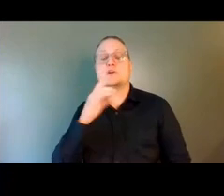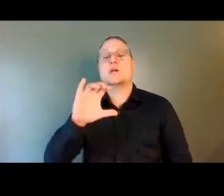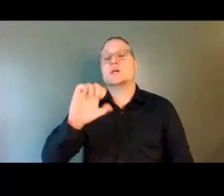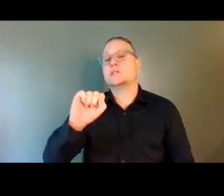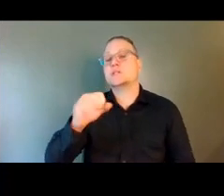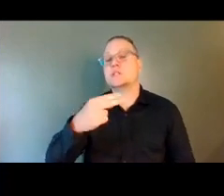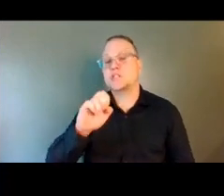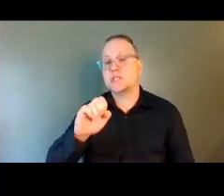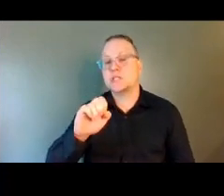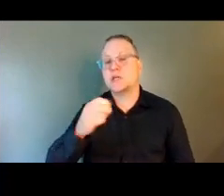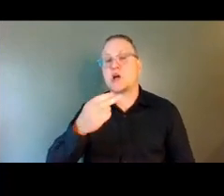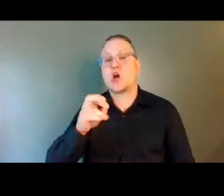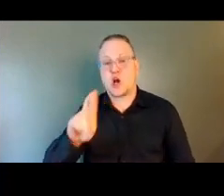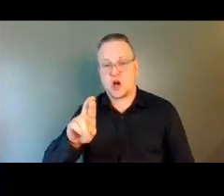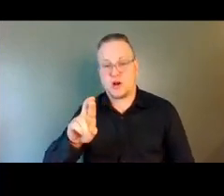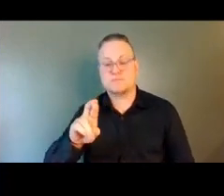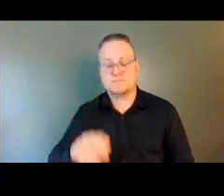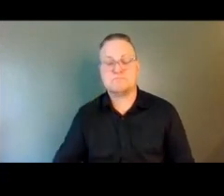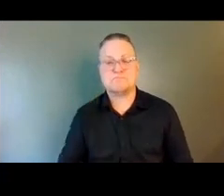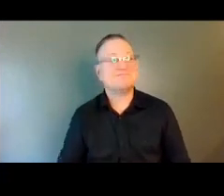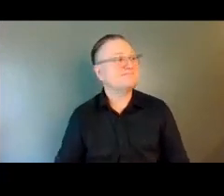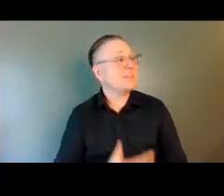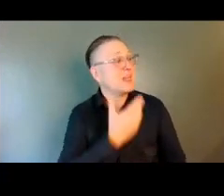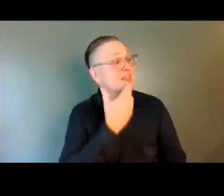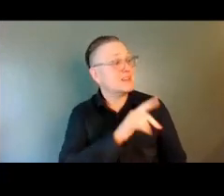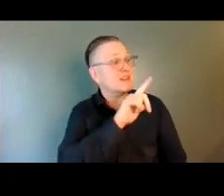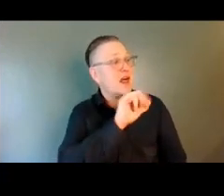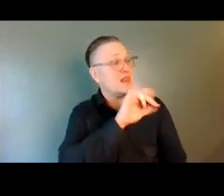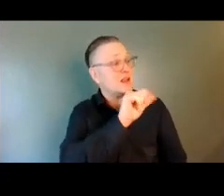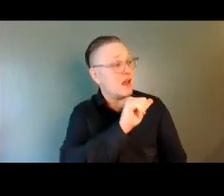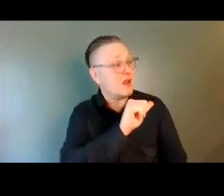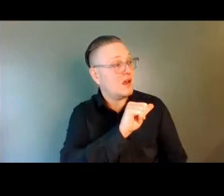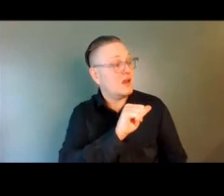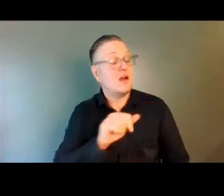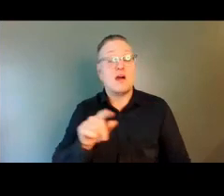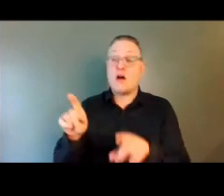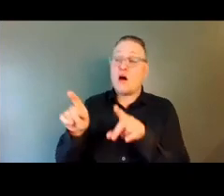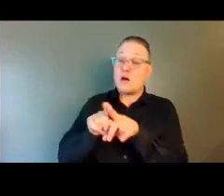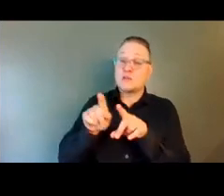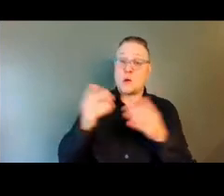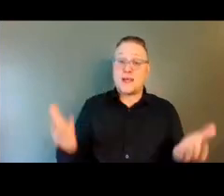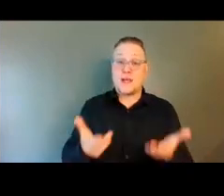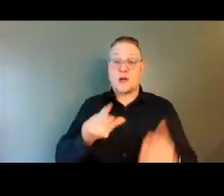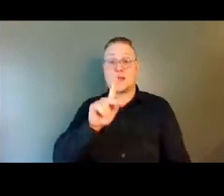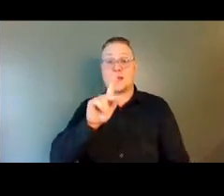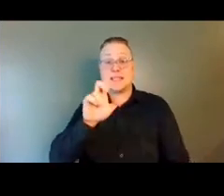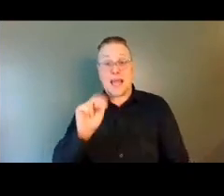pronouns. Thanks, Linda. We also have Ken Rodgers with us.